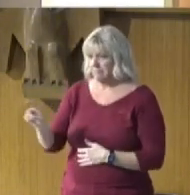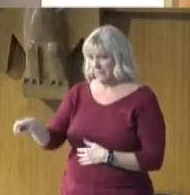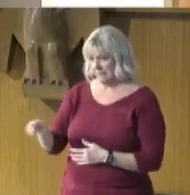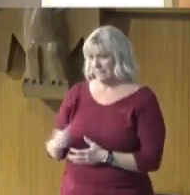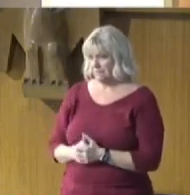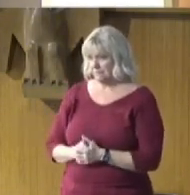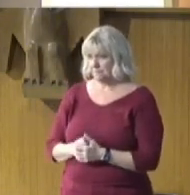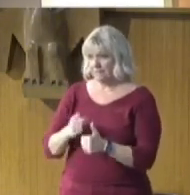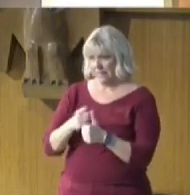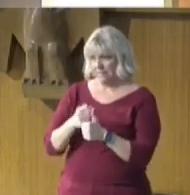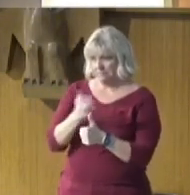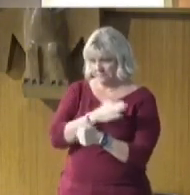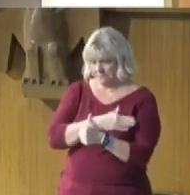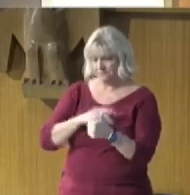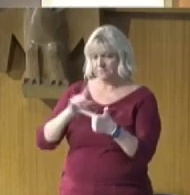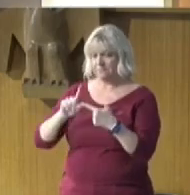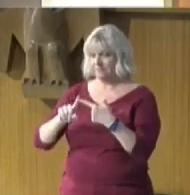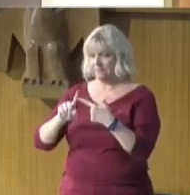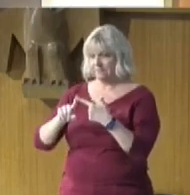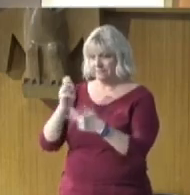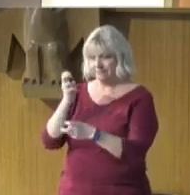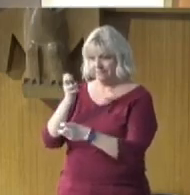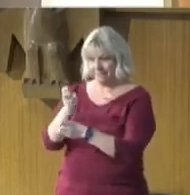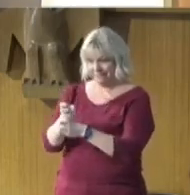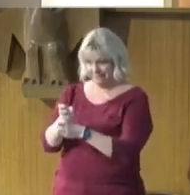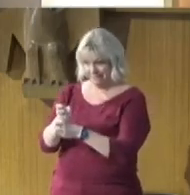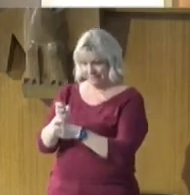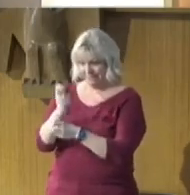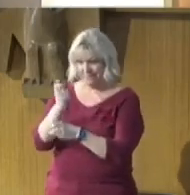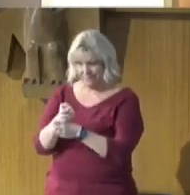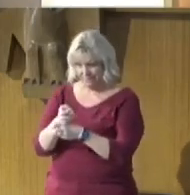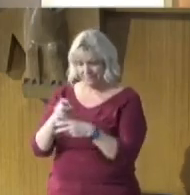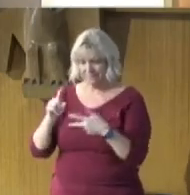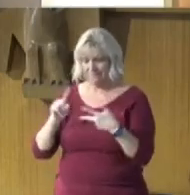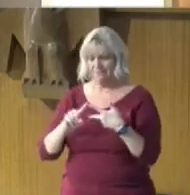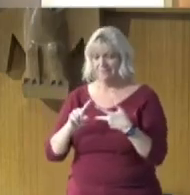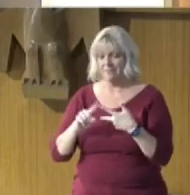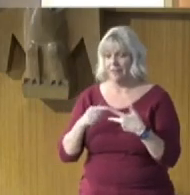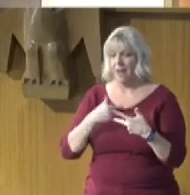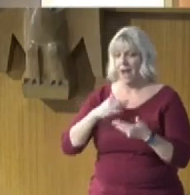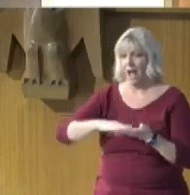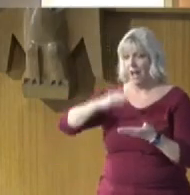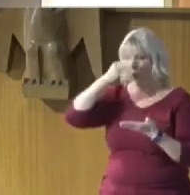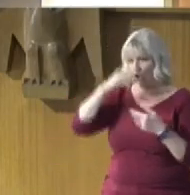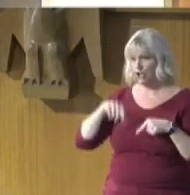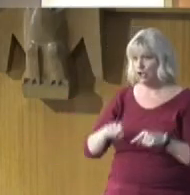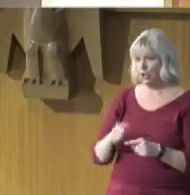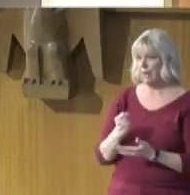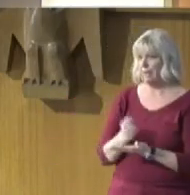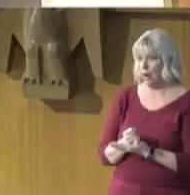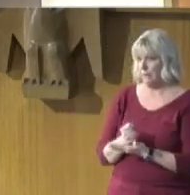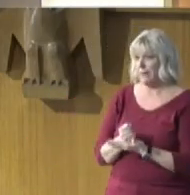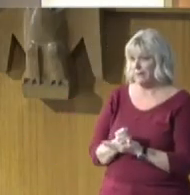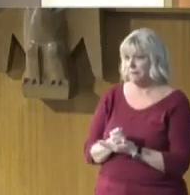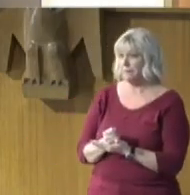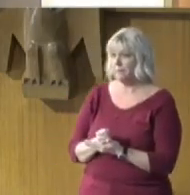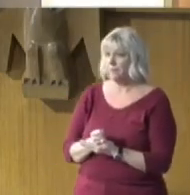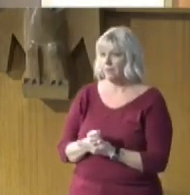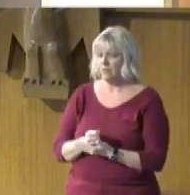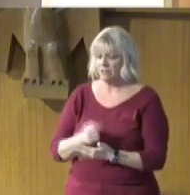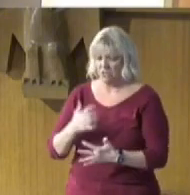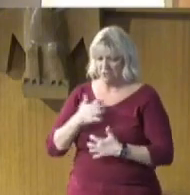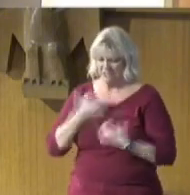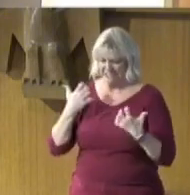the next step is very difficult, and it's a step that I came across in therapy, and that step is, after lament, you